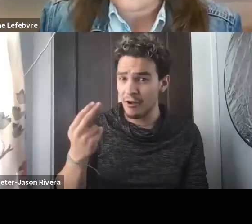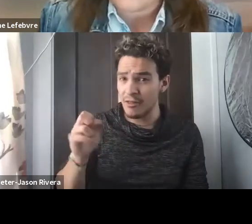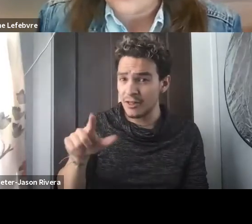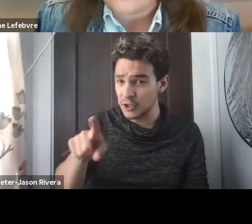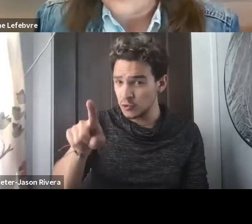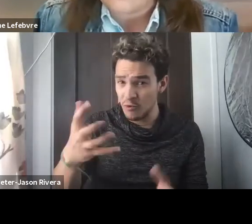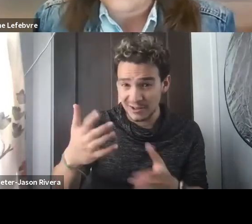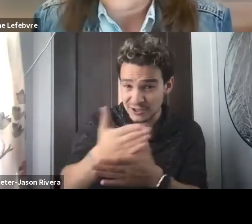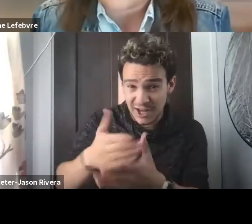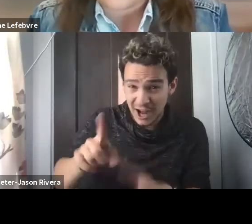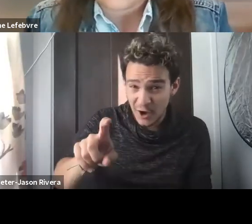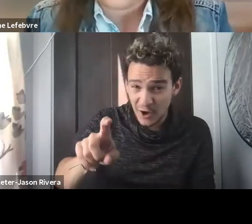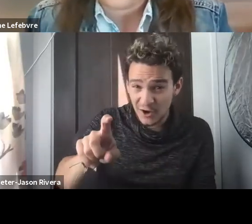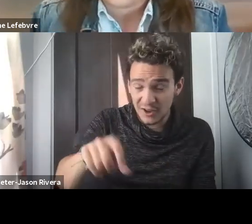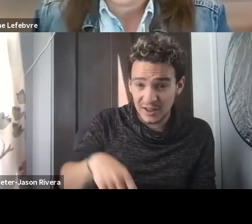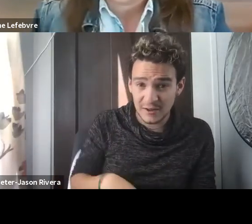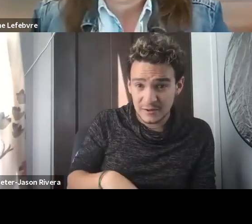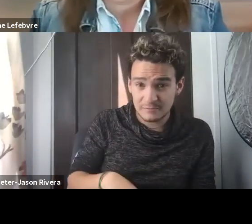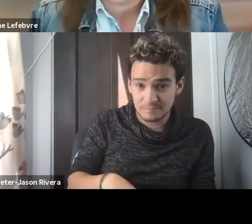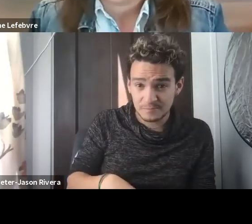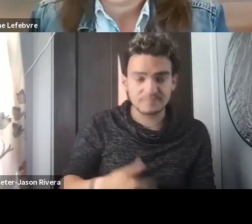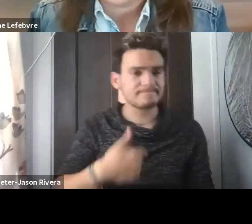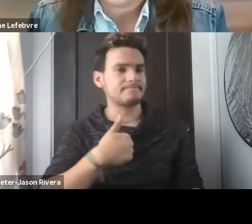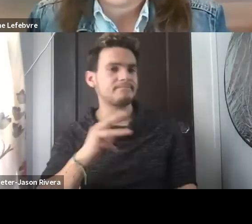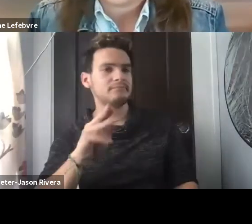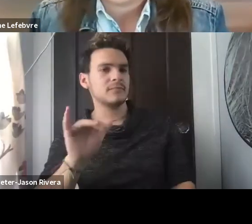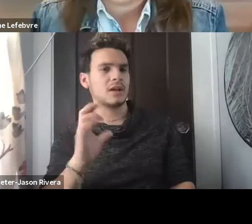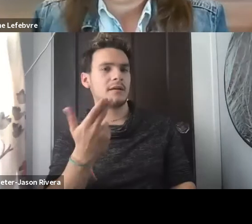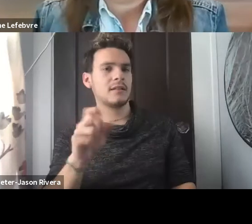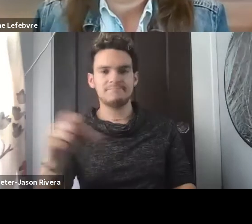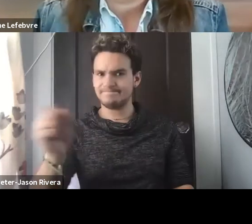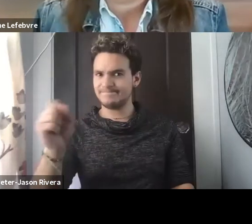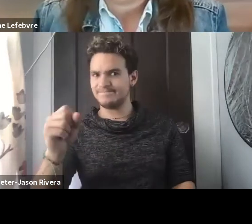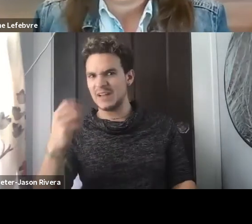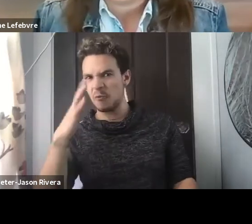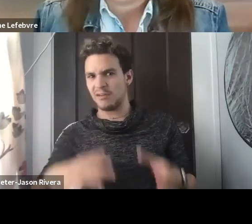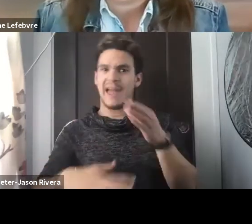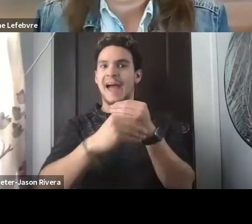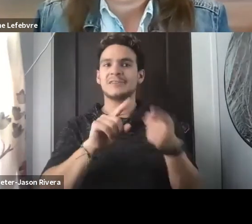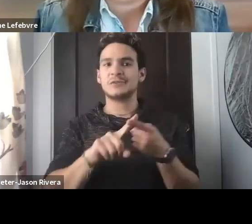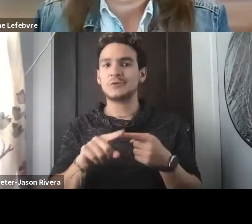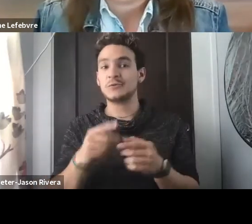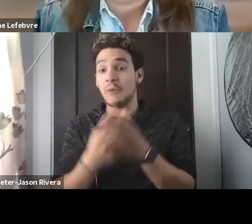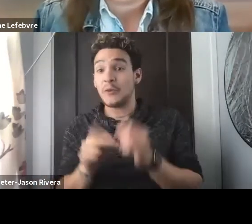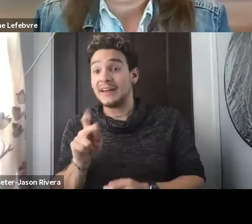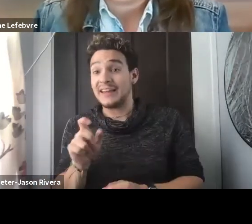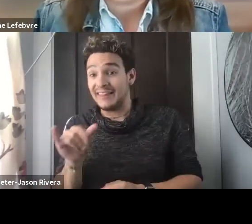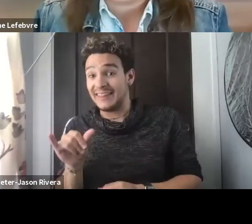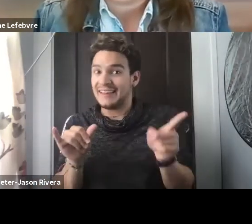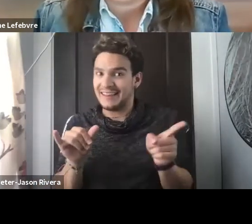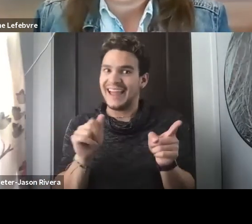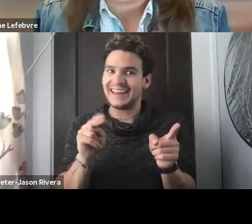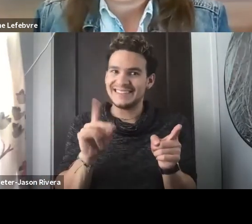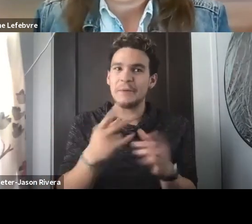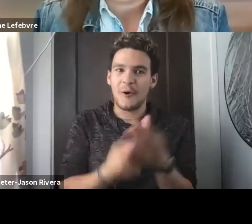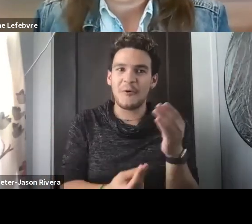anything to add to that on the real estate side? Yeah, well, I'll pick up a little bit on both Kelly's and Andy's